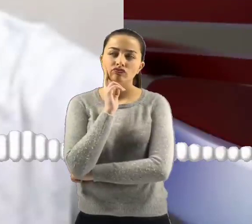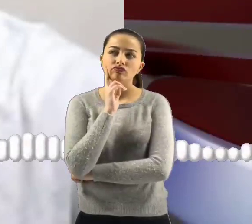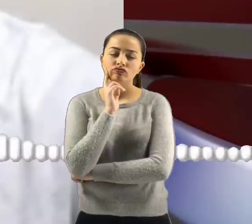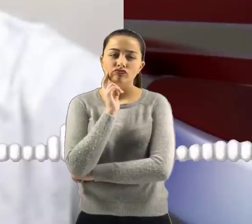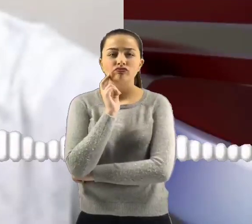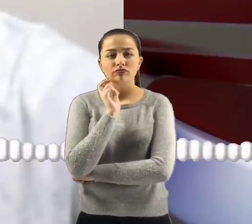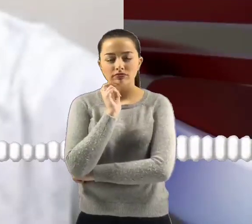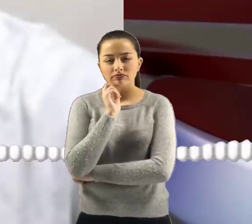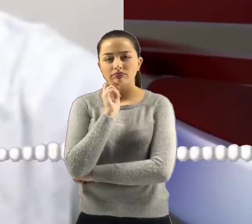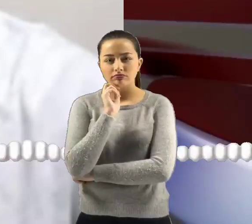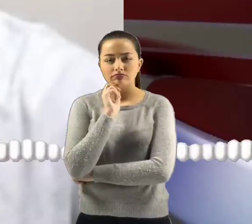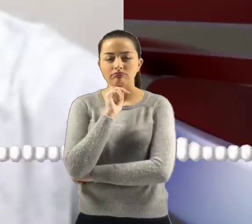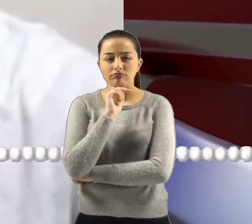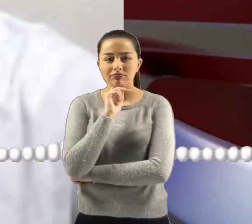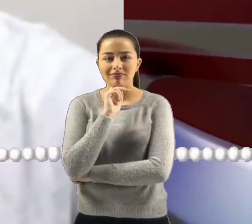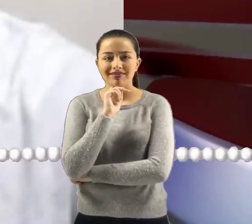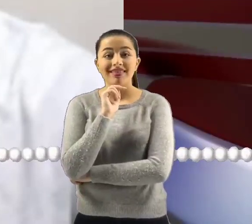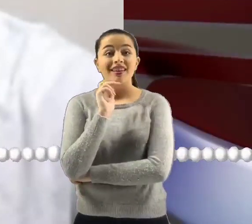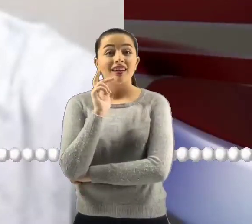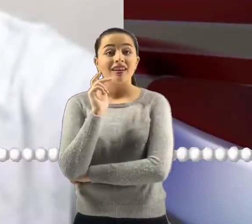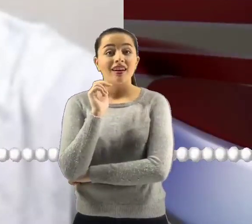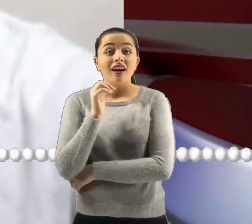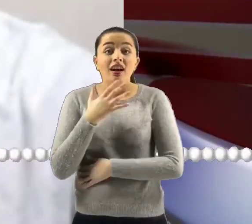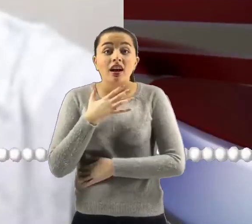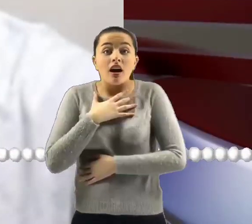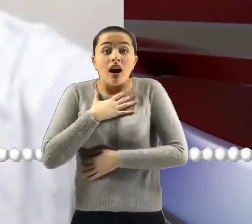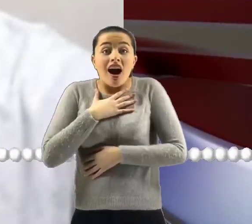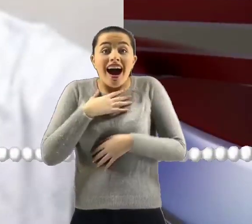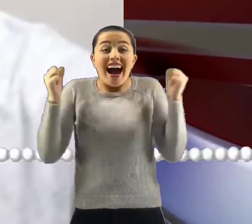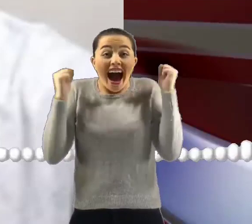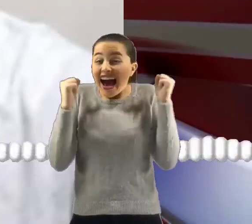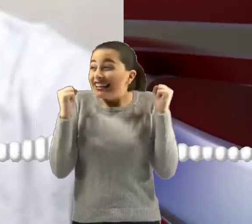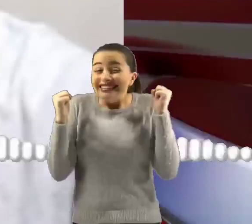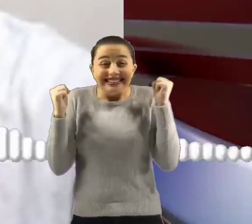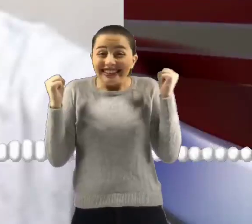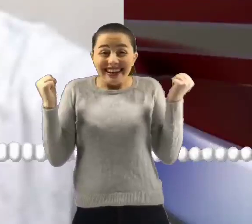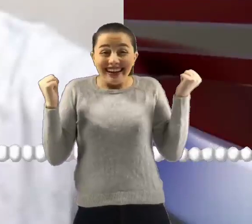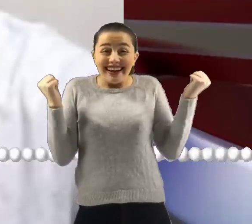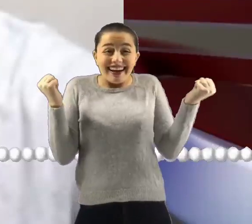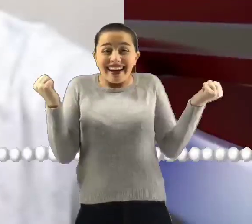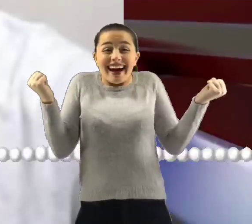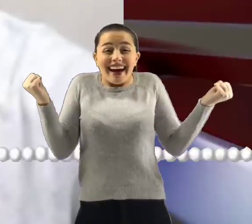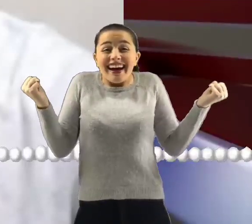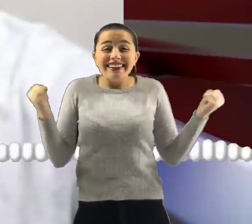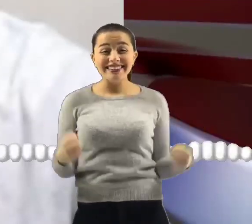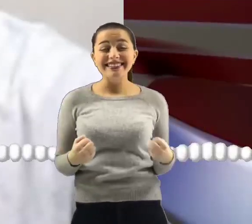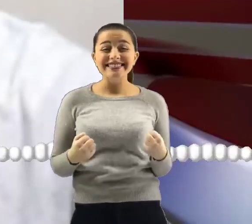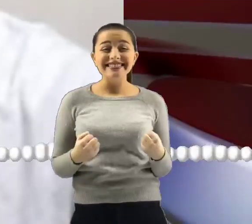Naịjirịa, ife ọbụla ndị Igbo na-eme na-amasị anyị, ife anyị na-eme ebe a. Etu ọbụla ọ ga-esi dịrị onye Igbo mma, nya ka anyị na-ekwu